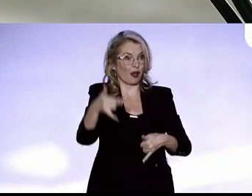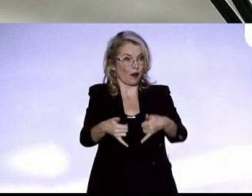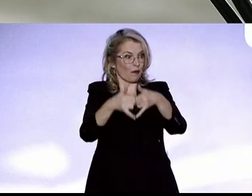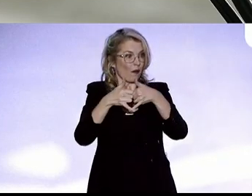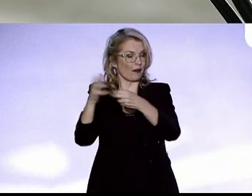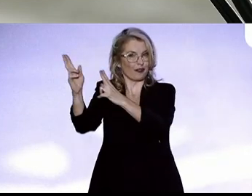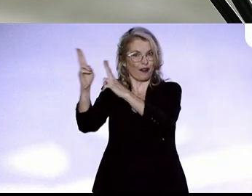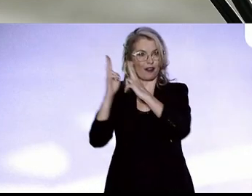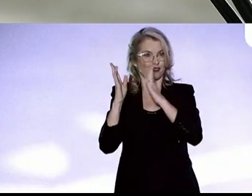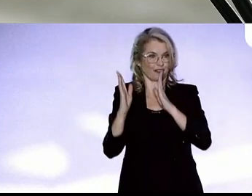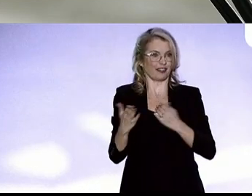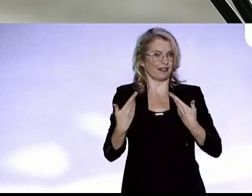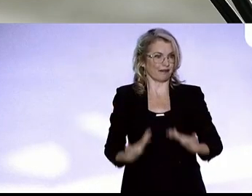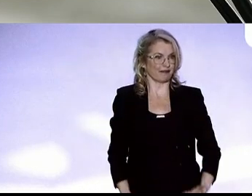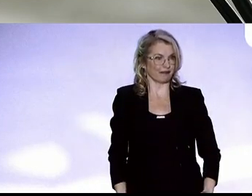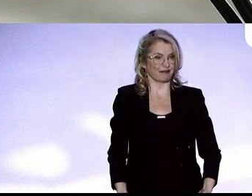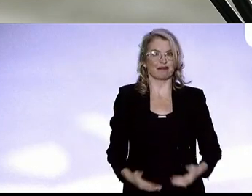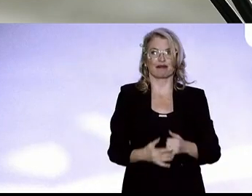Award honoree.